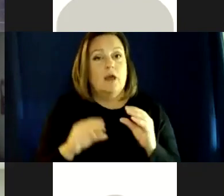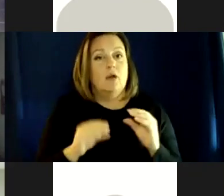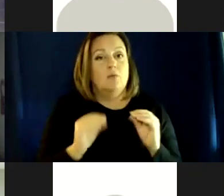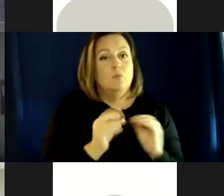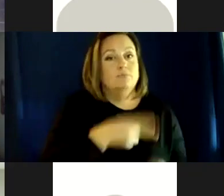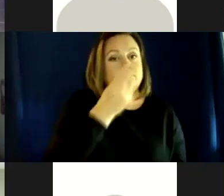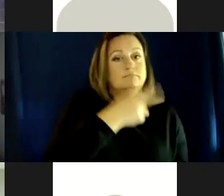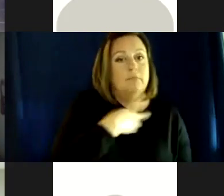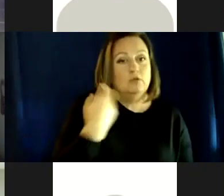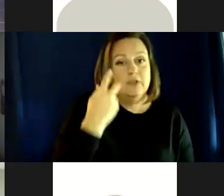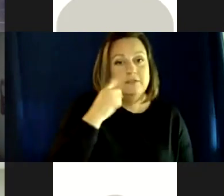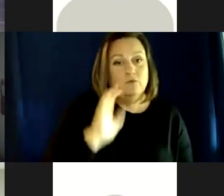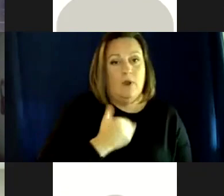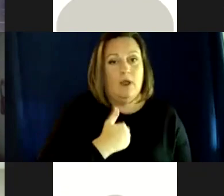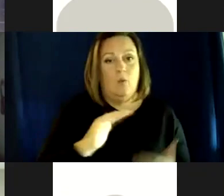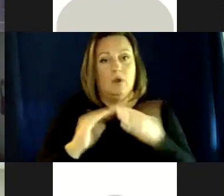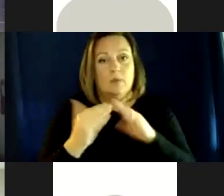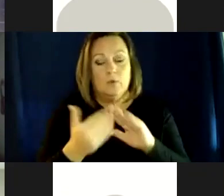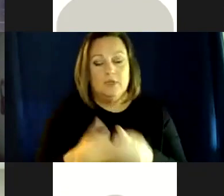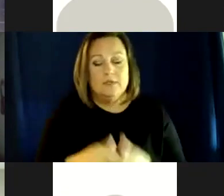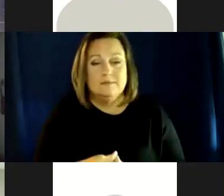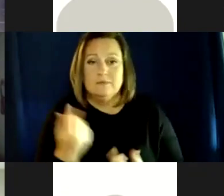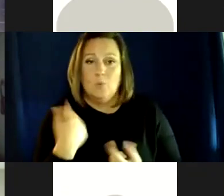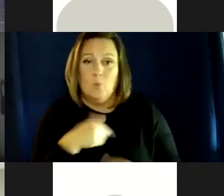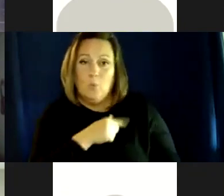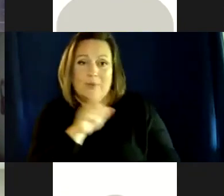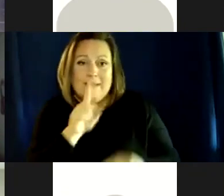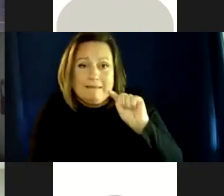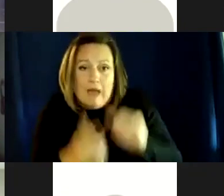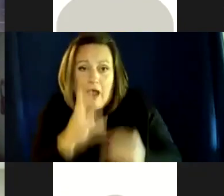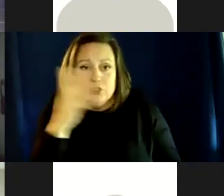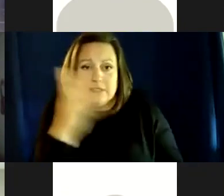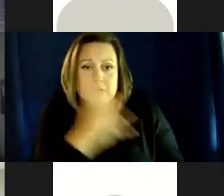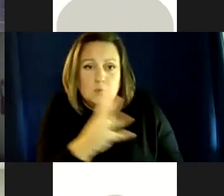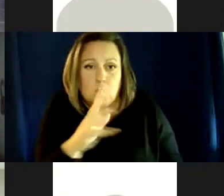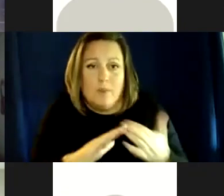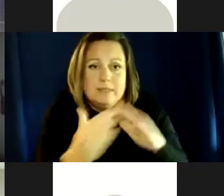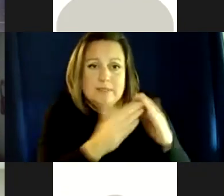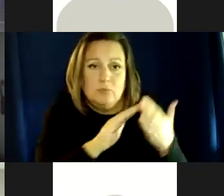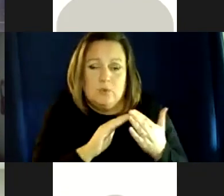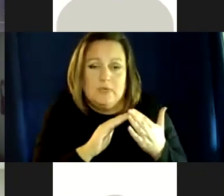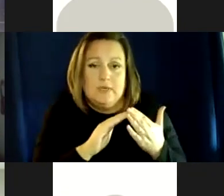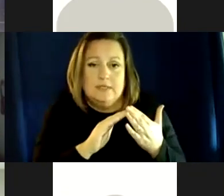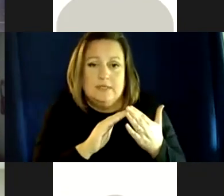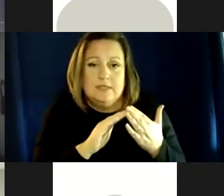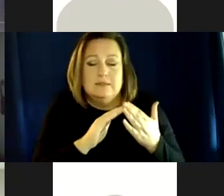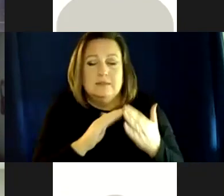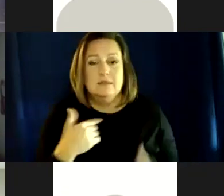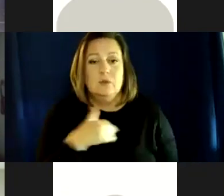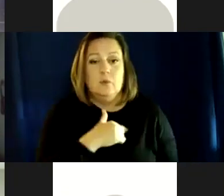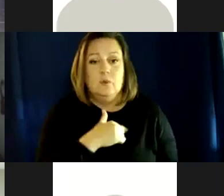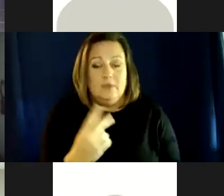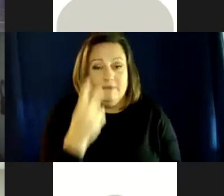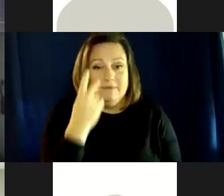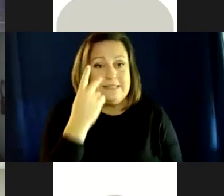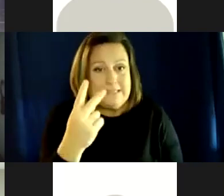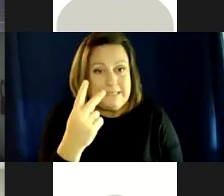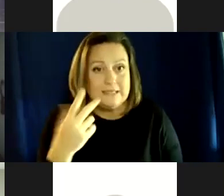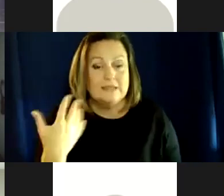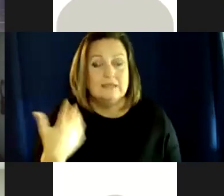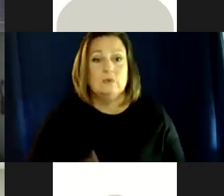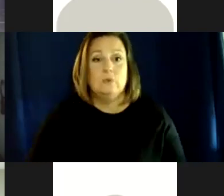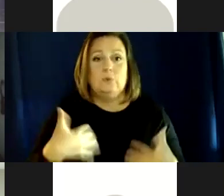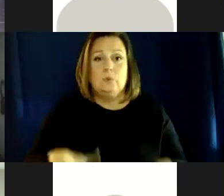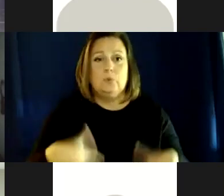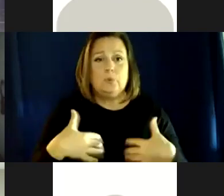So we cannot ignore communities of color because we've seen that enormous burden and threat, a major public